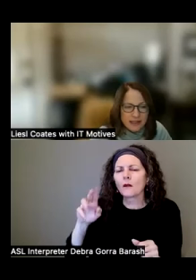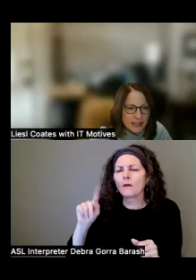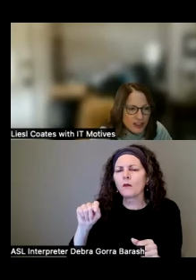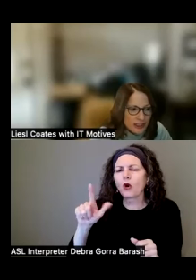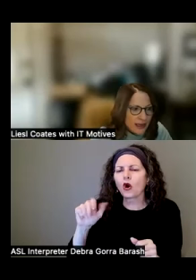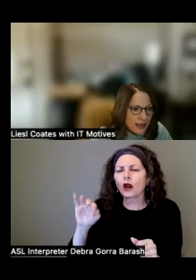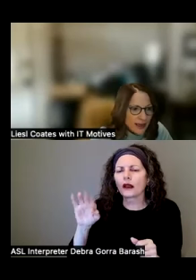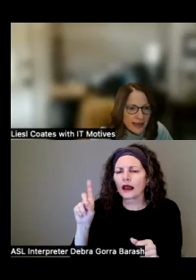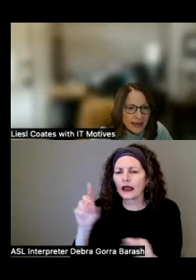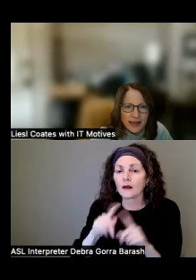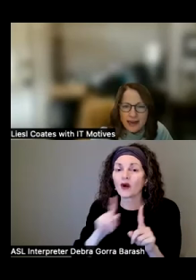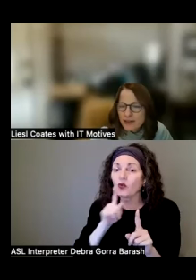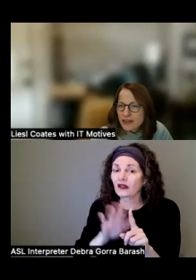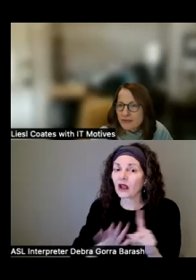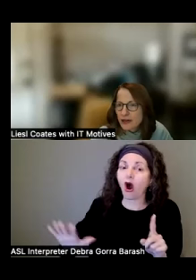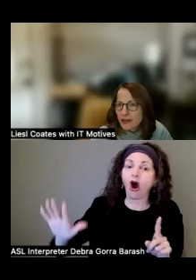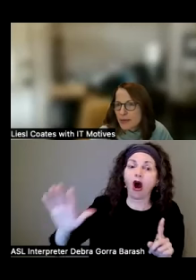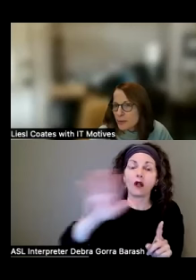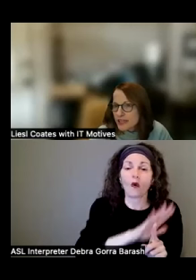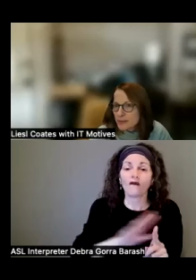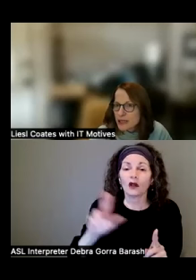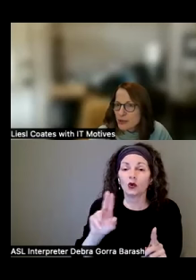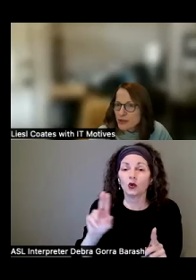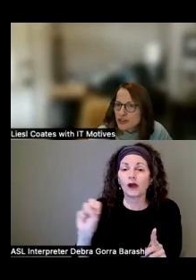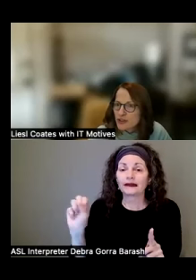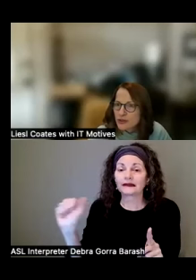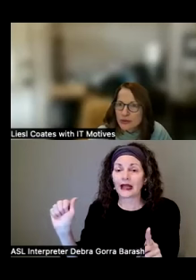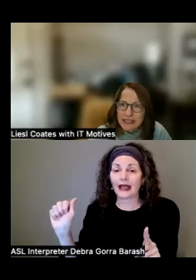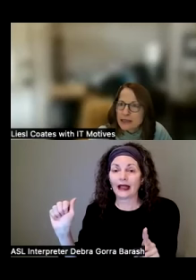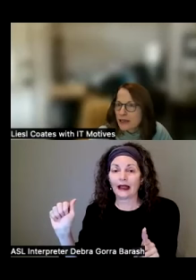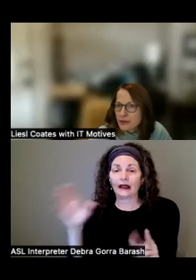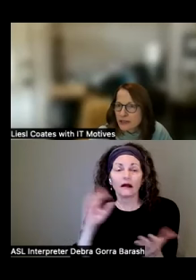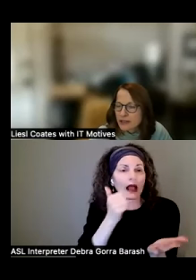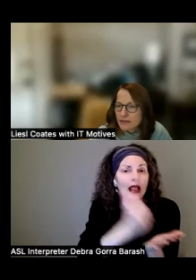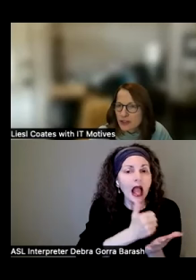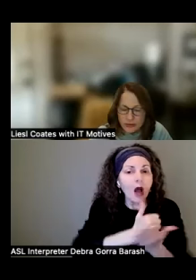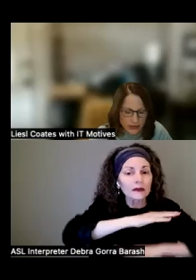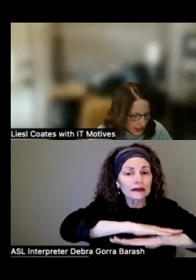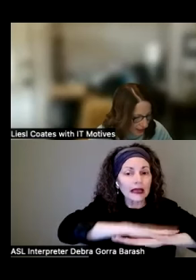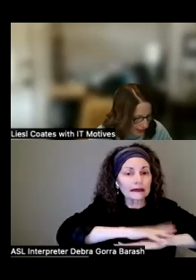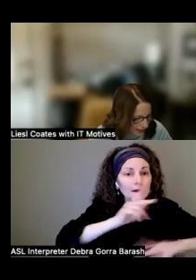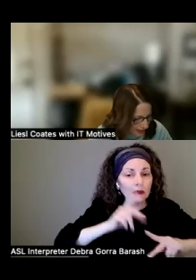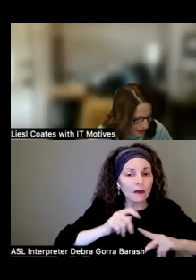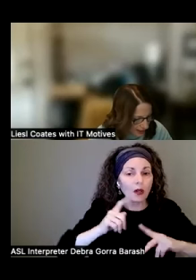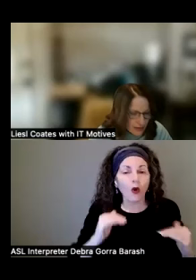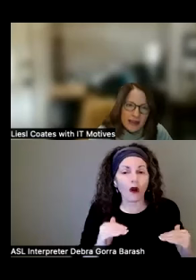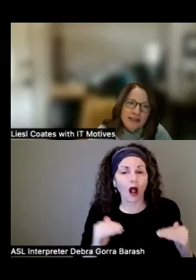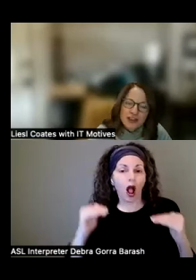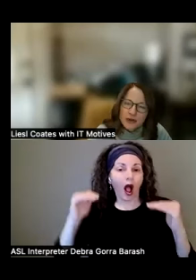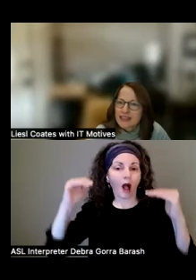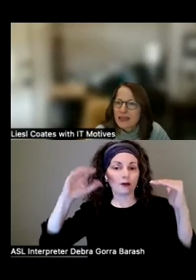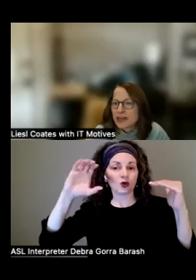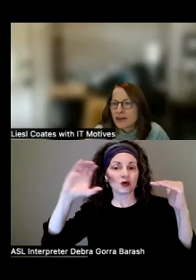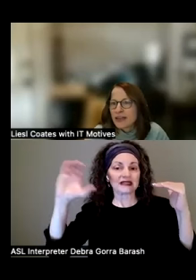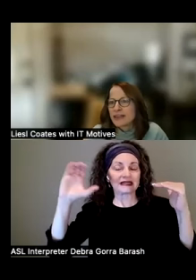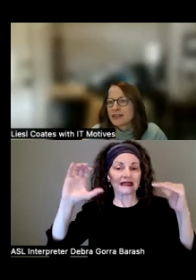across the nation. And everything from help desk people to C-level individuals. And then